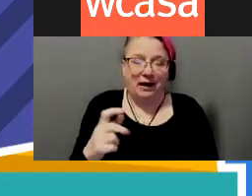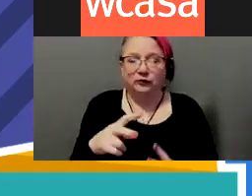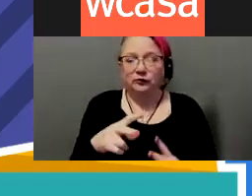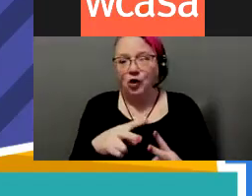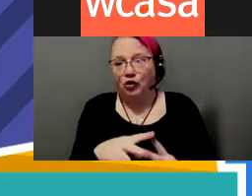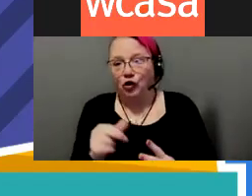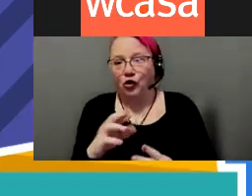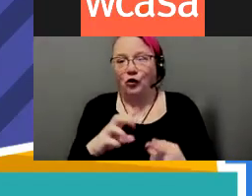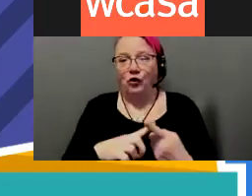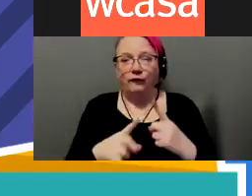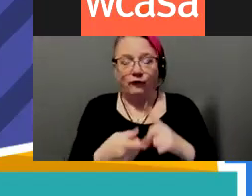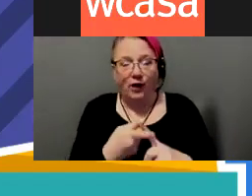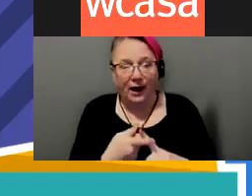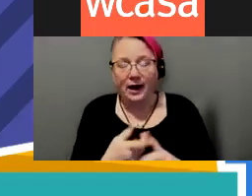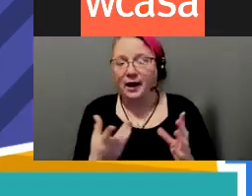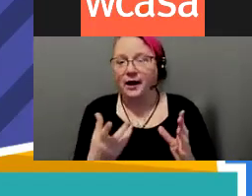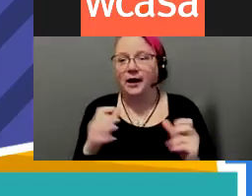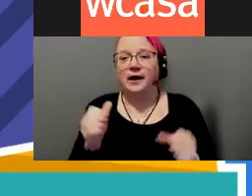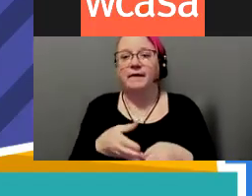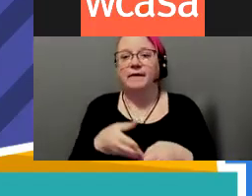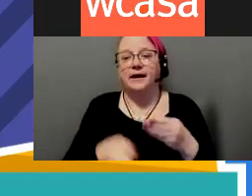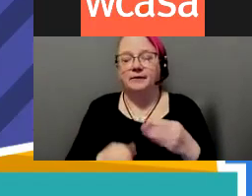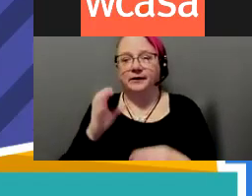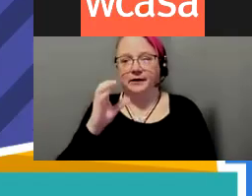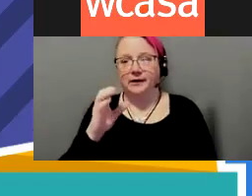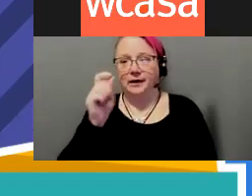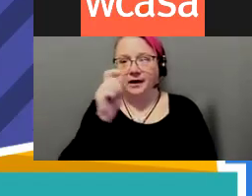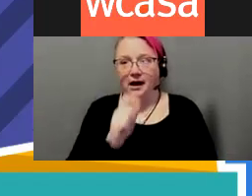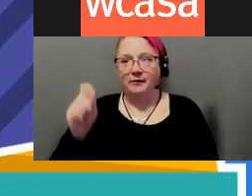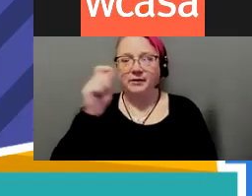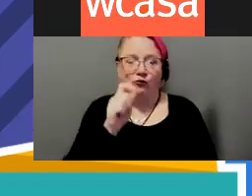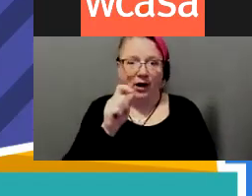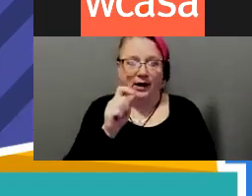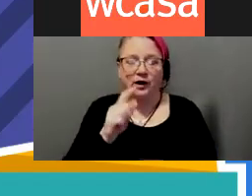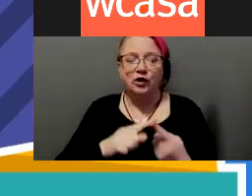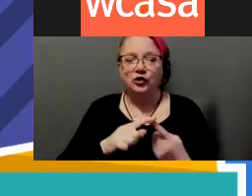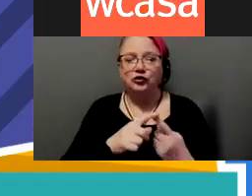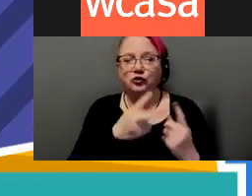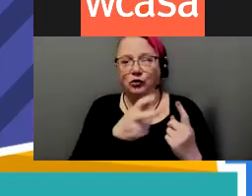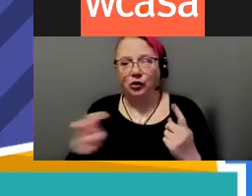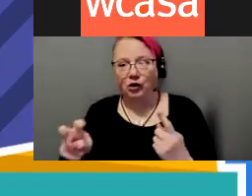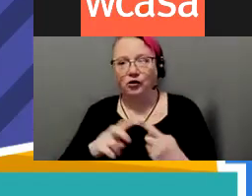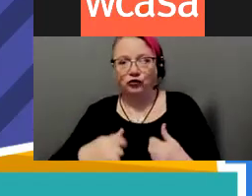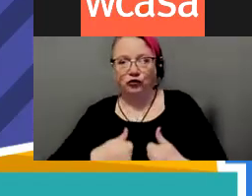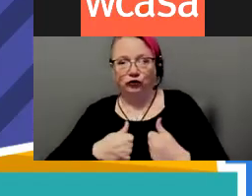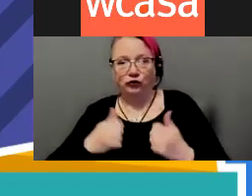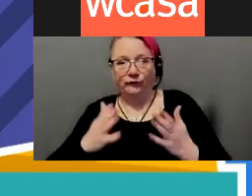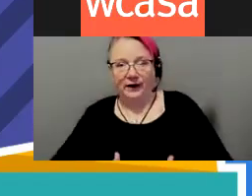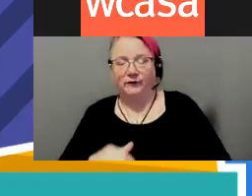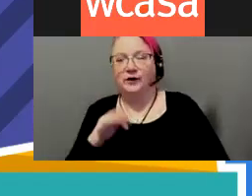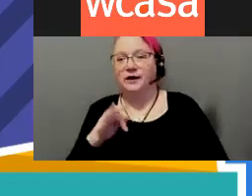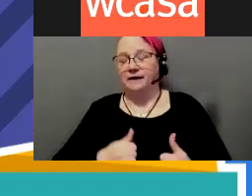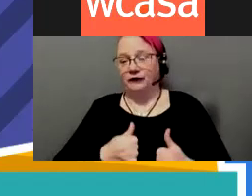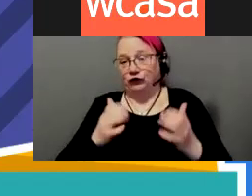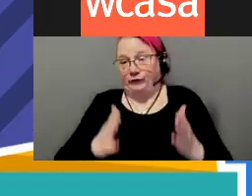a friend, they can complete a copyright assignment to transfer the copyright to the survivor as well. So if the survivor owns